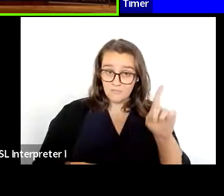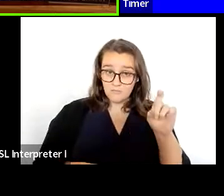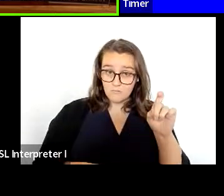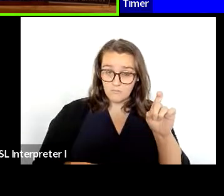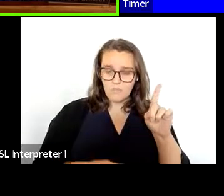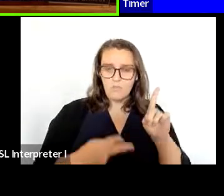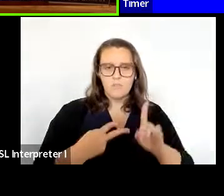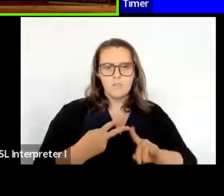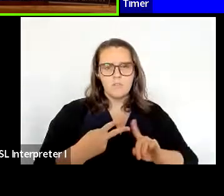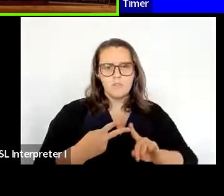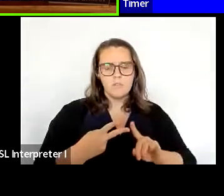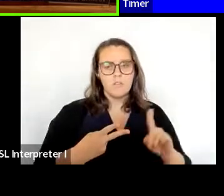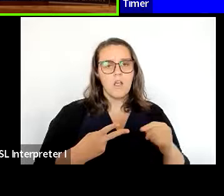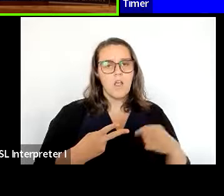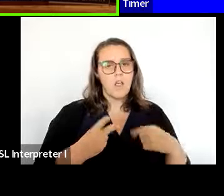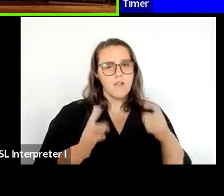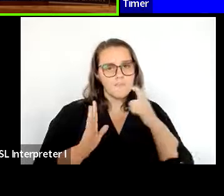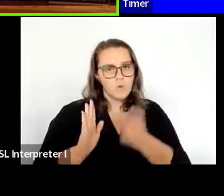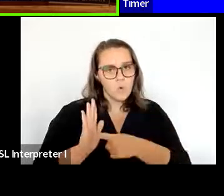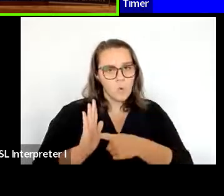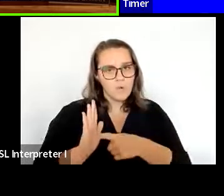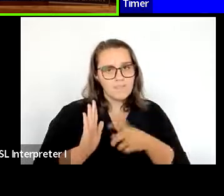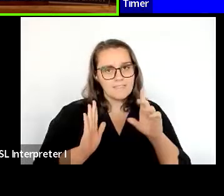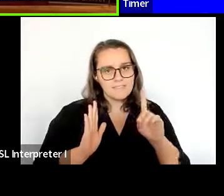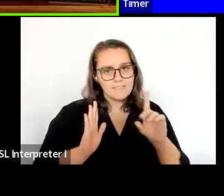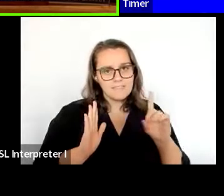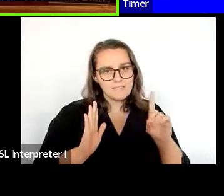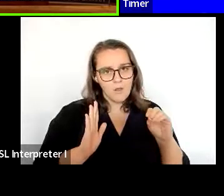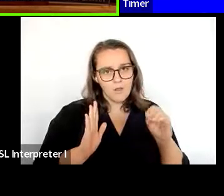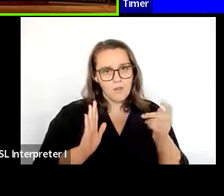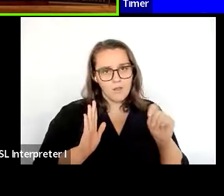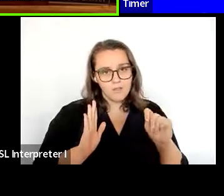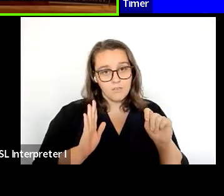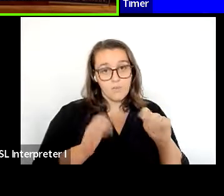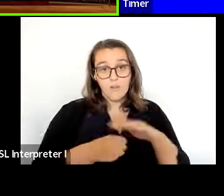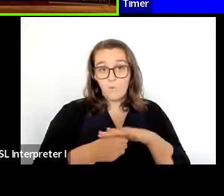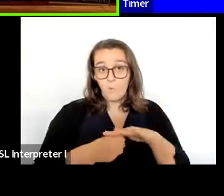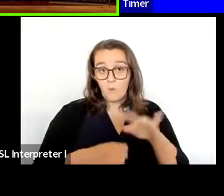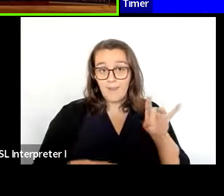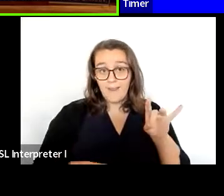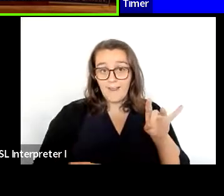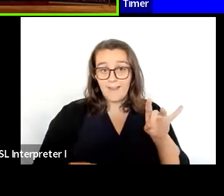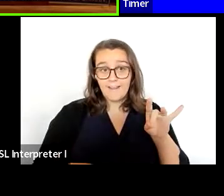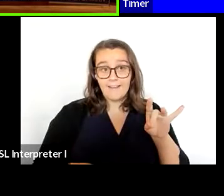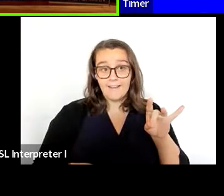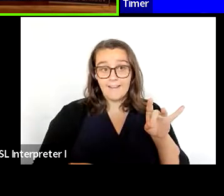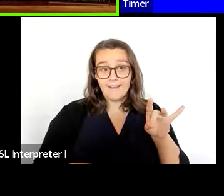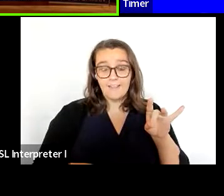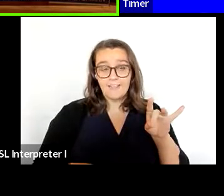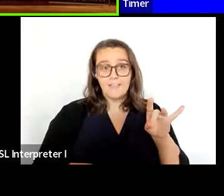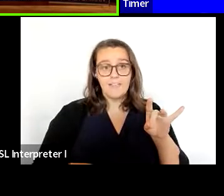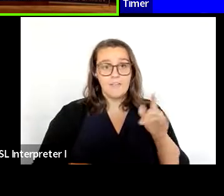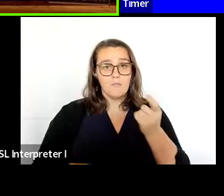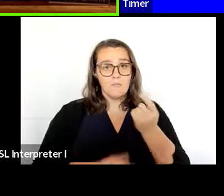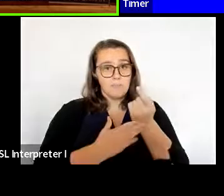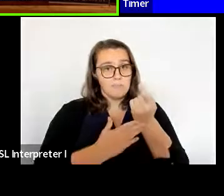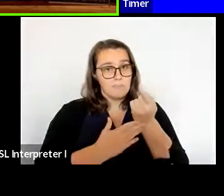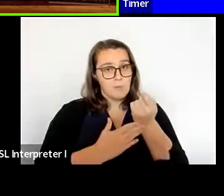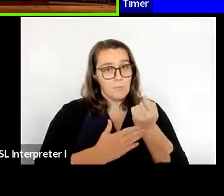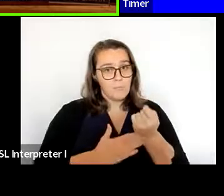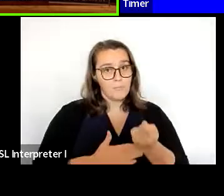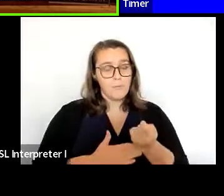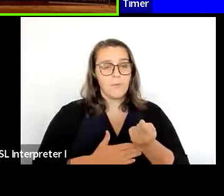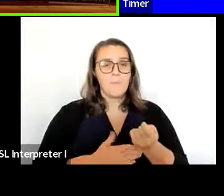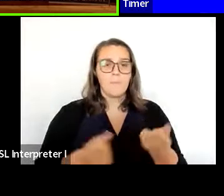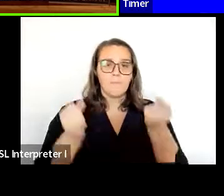second question is, I've noticed that DDOT in Ward 8 has pretty much taken out a lot of the right-hand